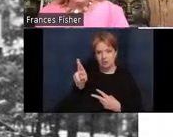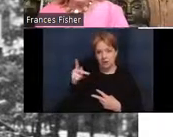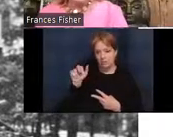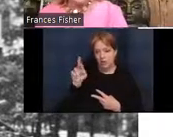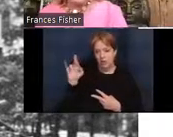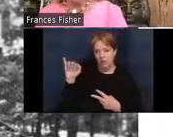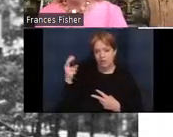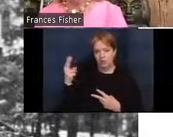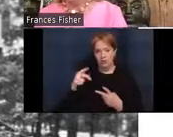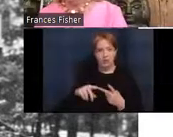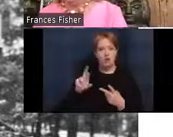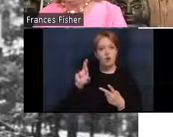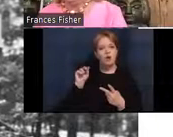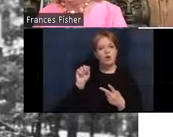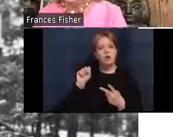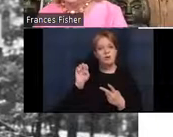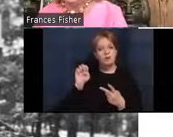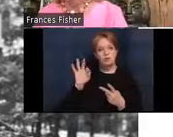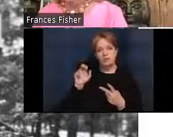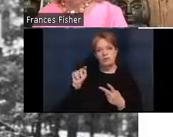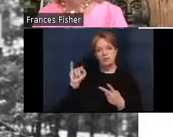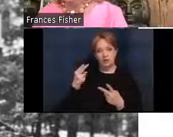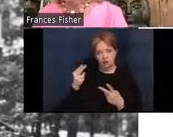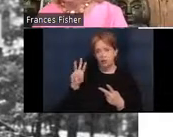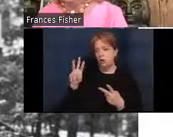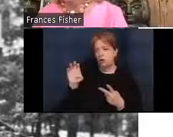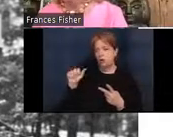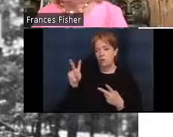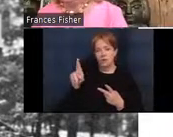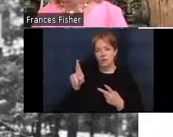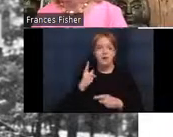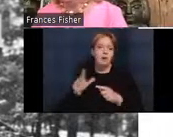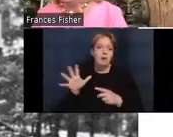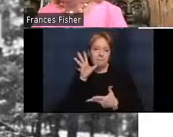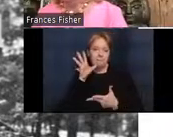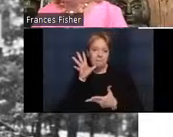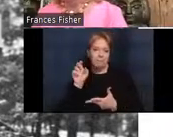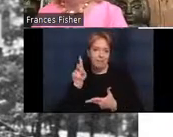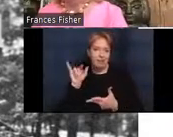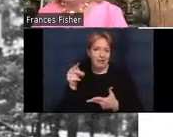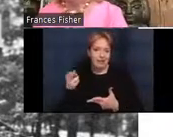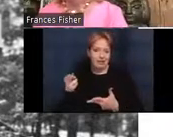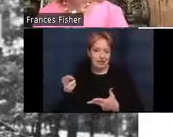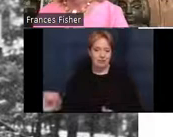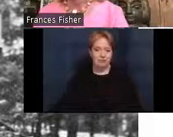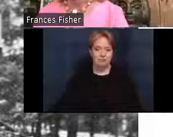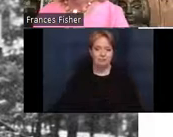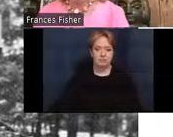and Rose Pettish Weaver, and then her mother Edith there on the right.